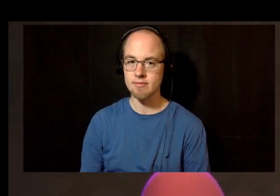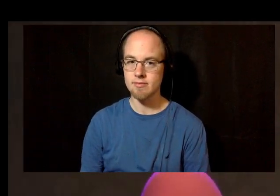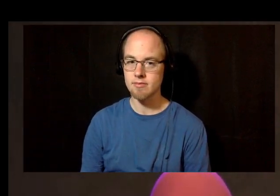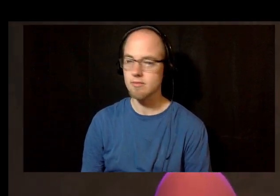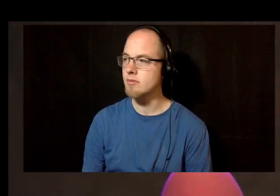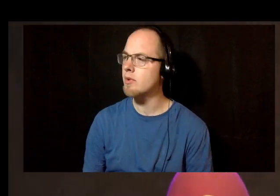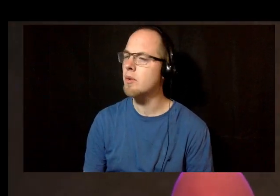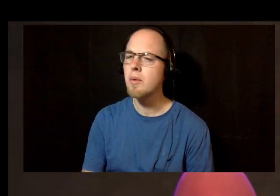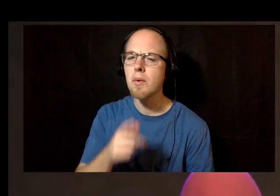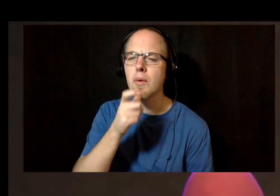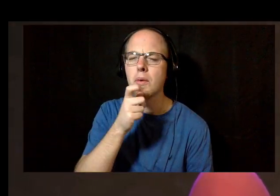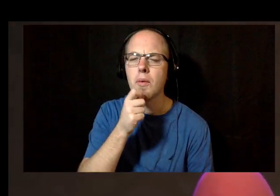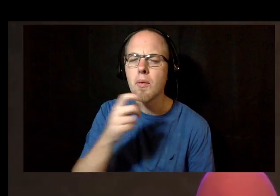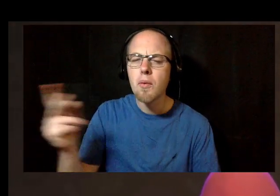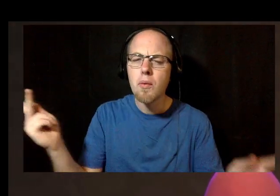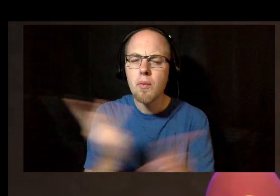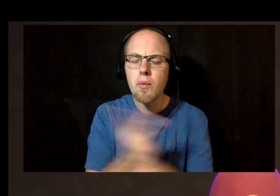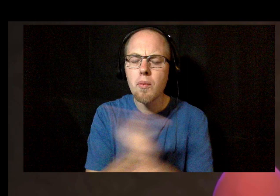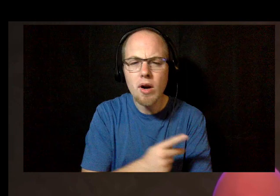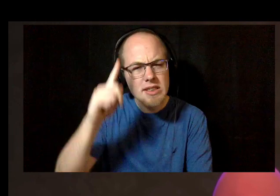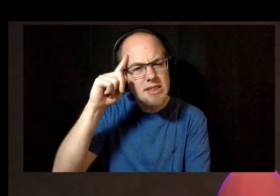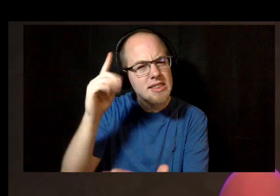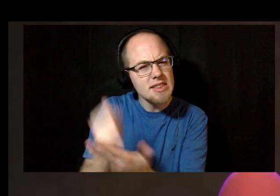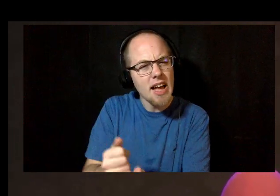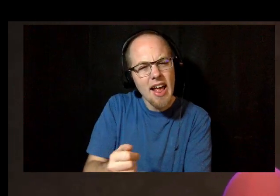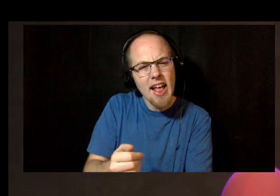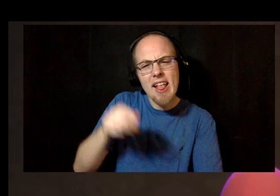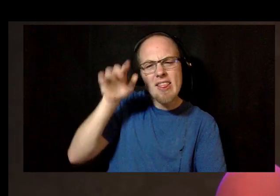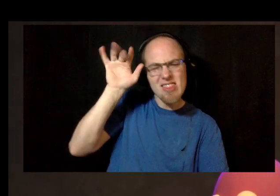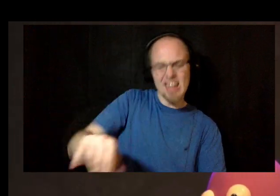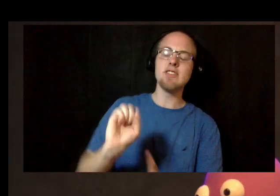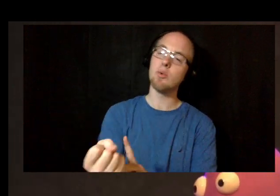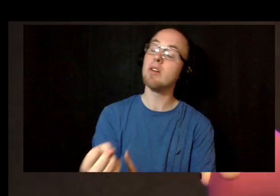Who's more insane in that scenario, I ponder?